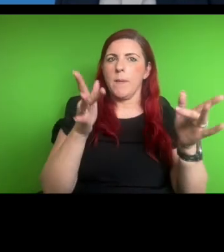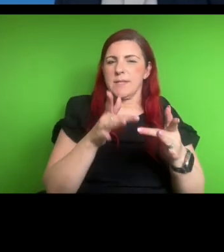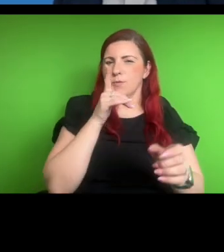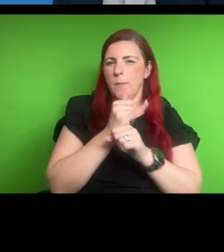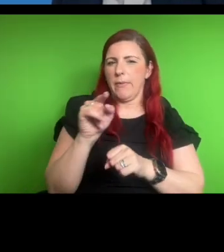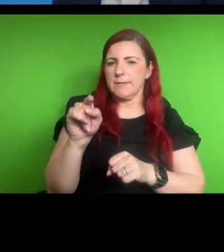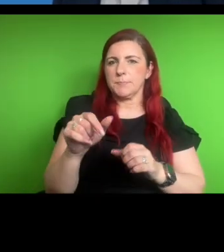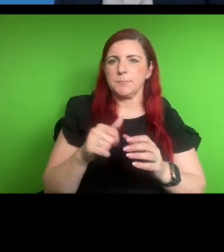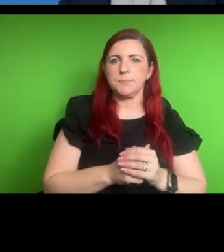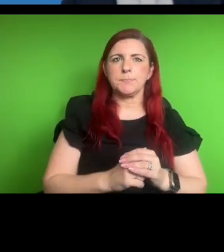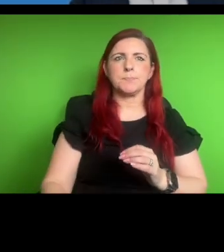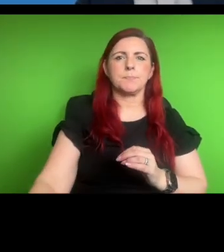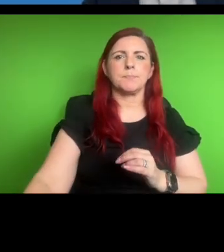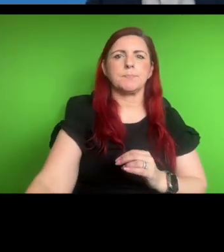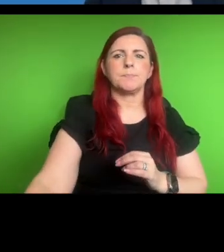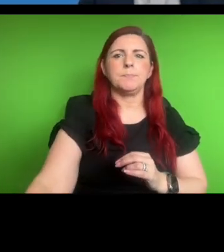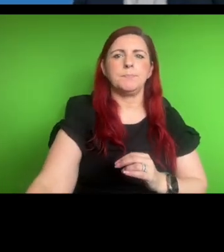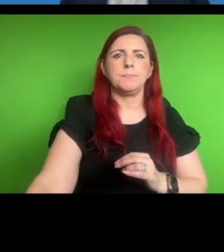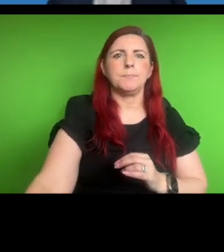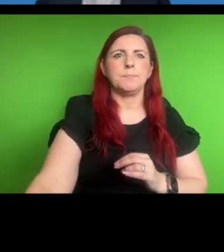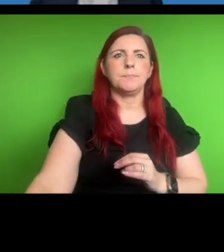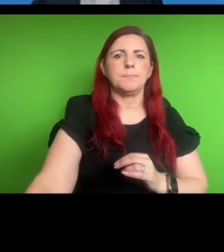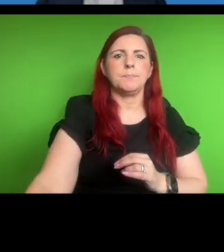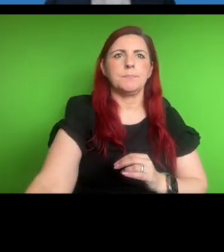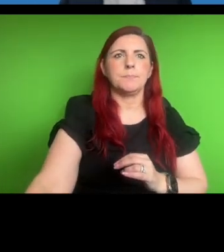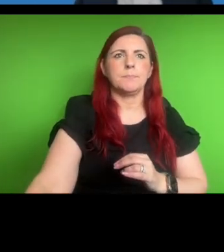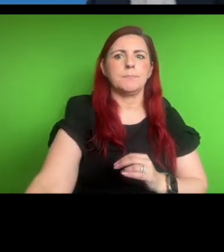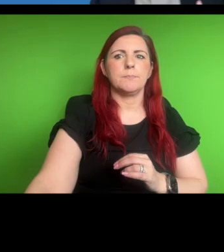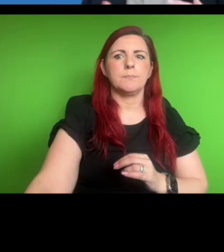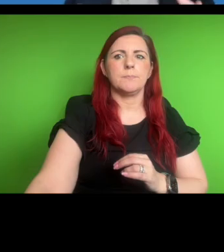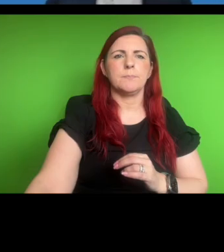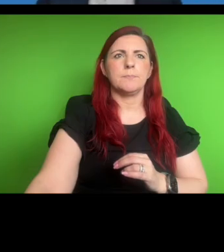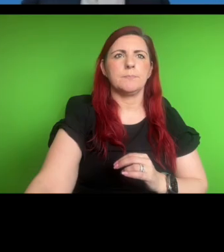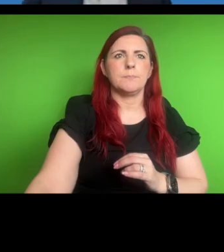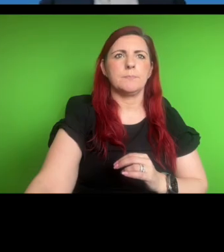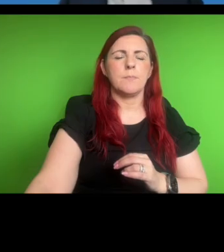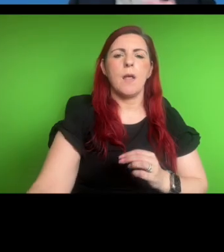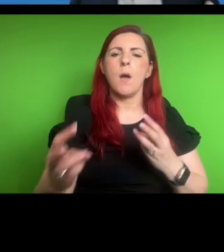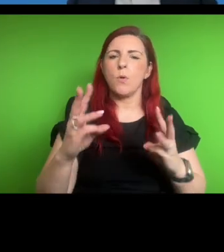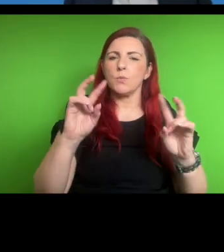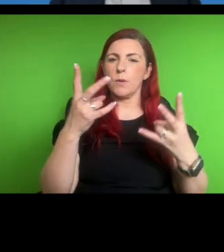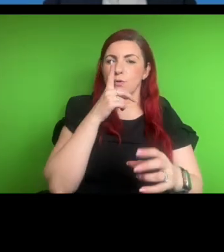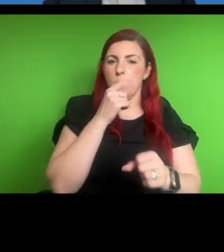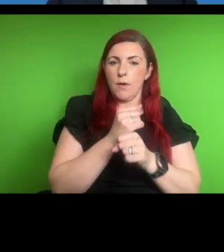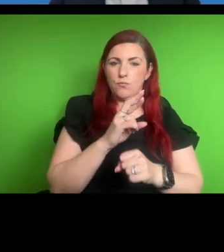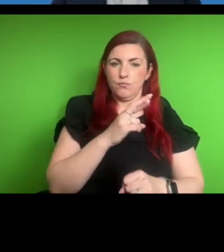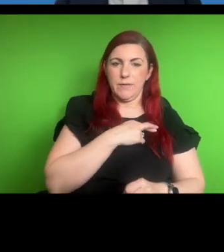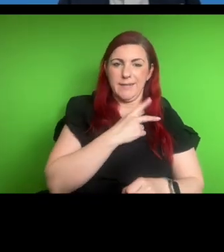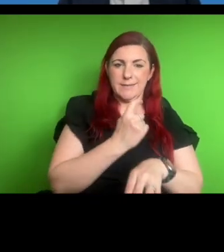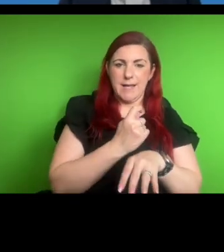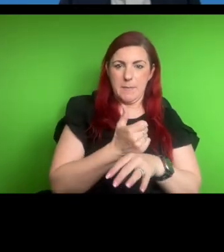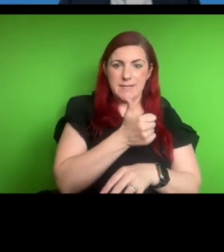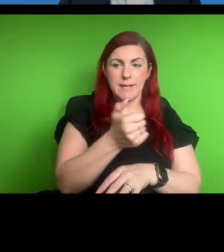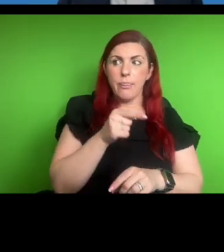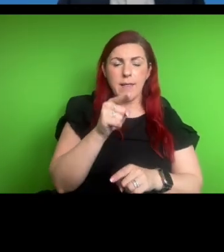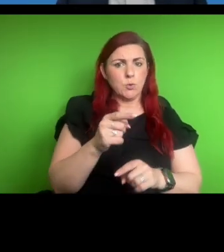I want to talk for just 1 minute about RTT, because real-time text is a brand new service, and as such it's a little